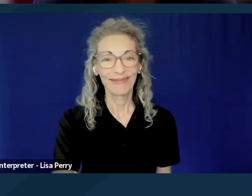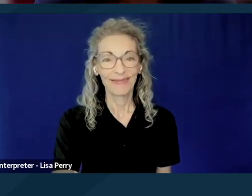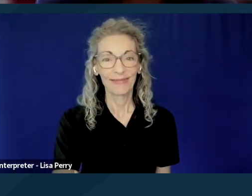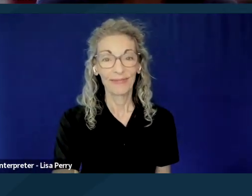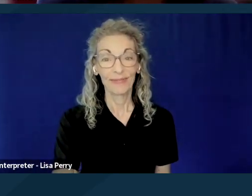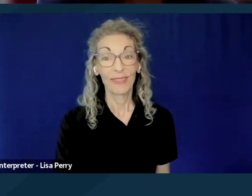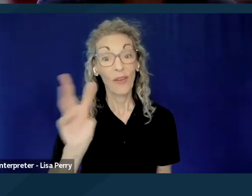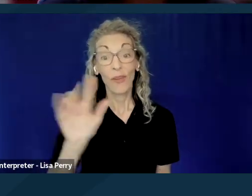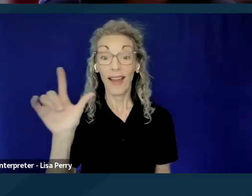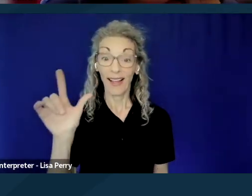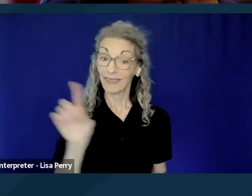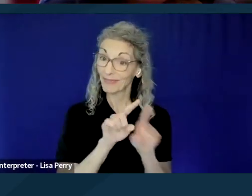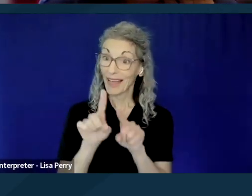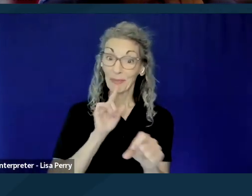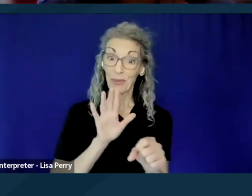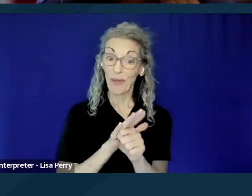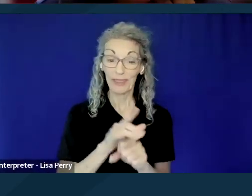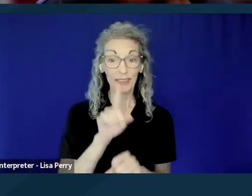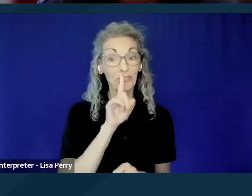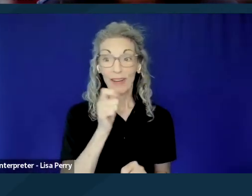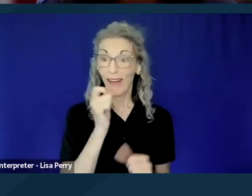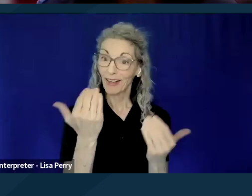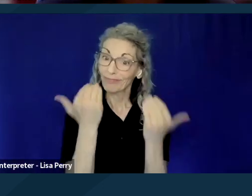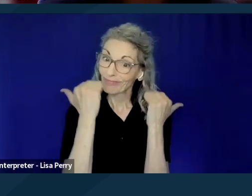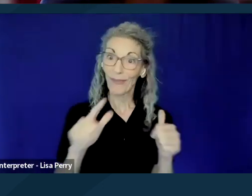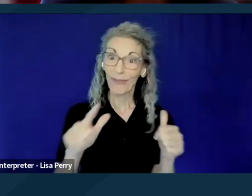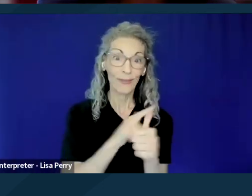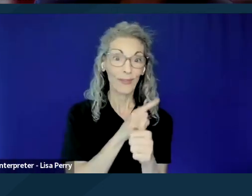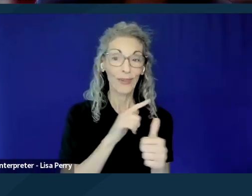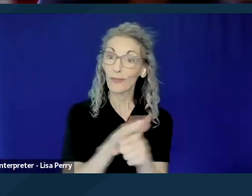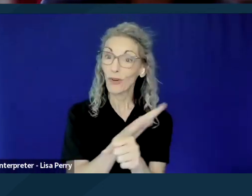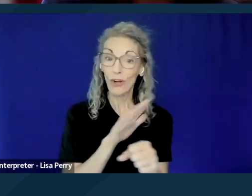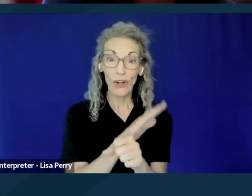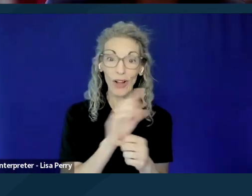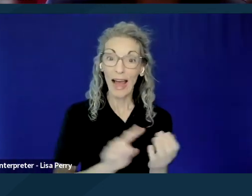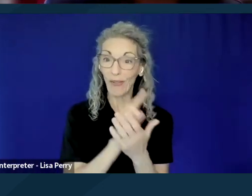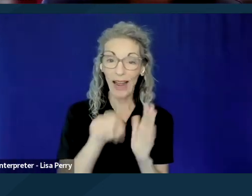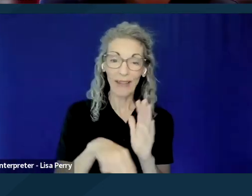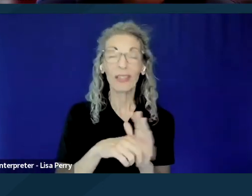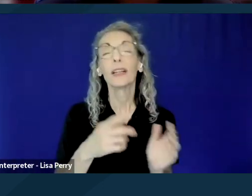Well, as promised, we did not take the full hour and a half, or as not promised, but